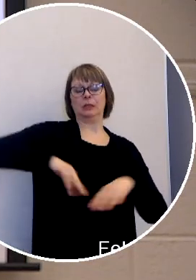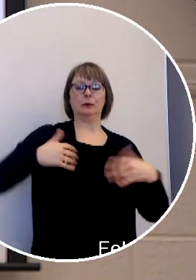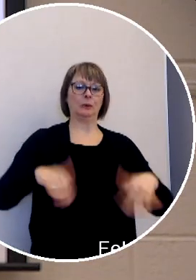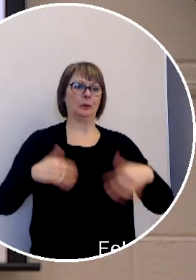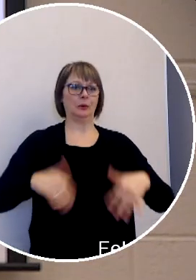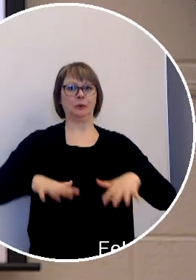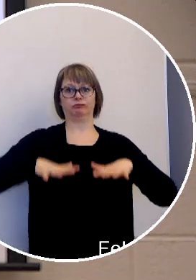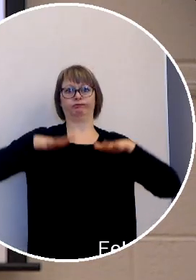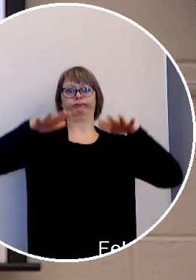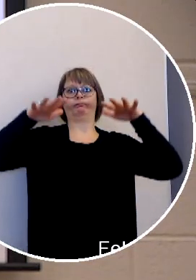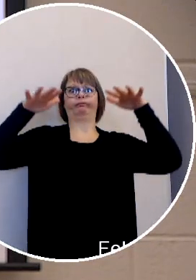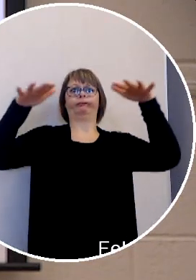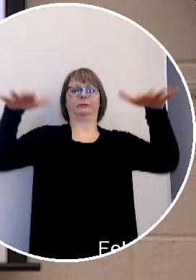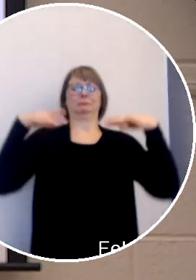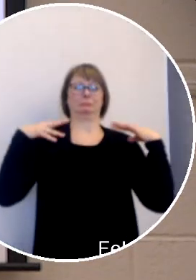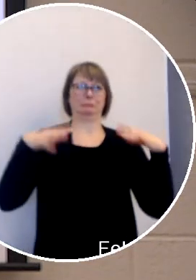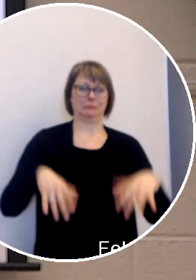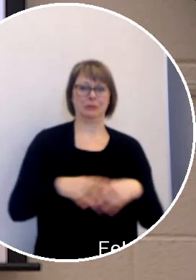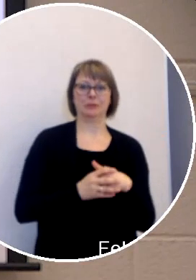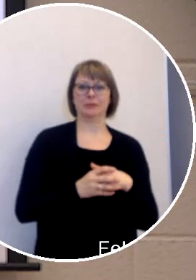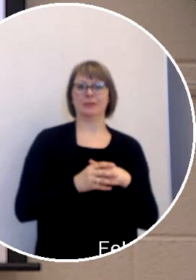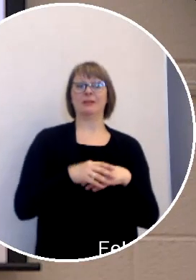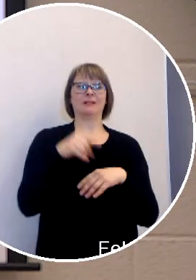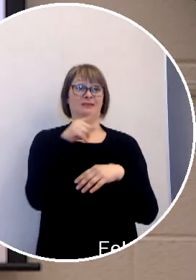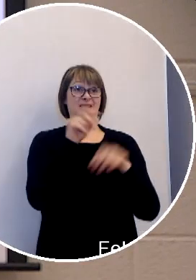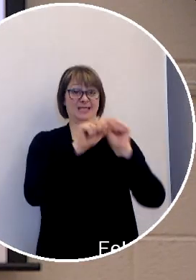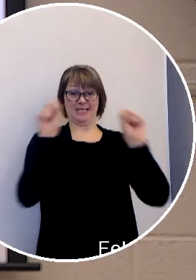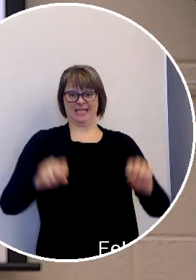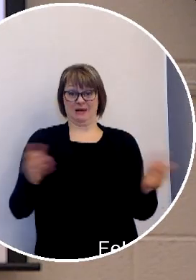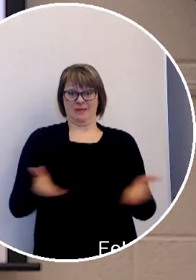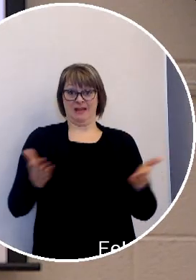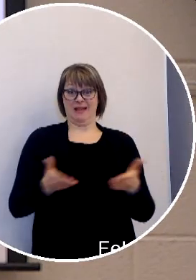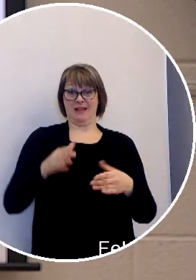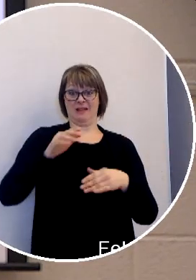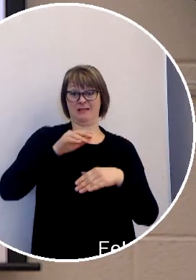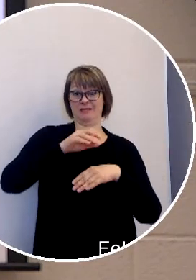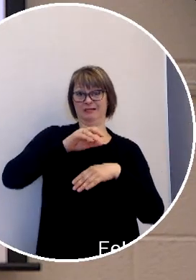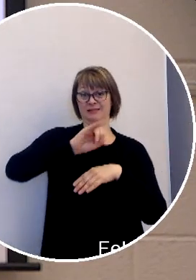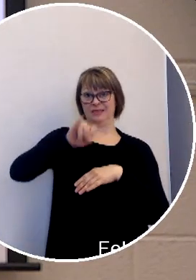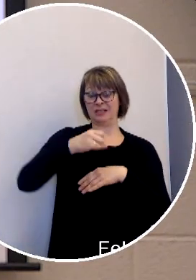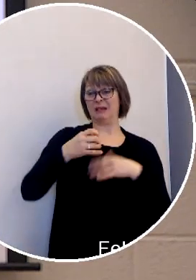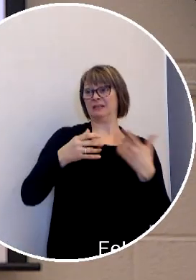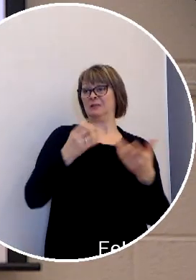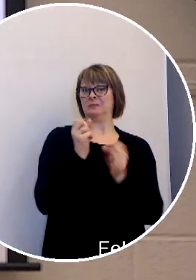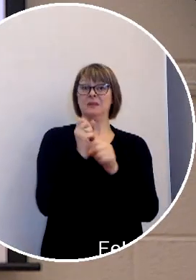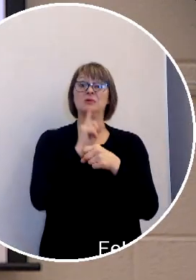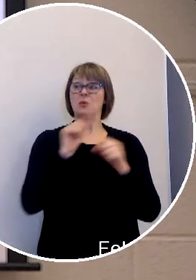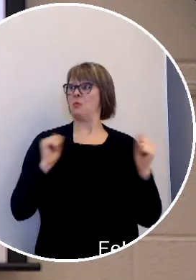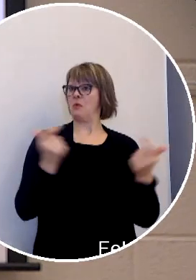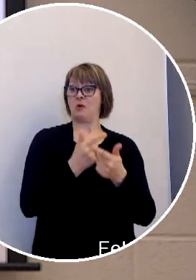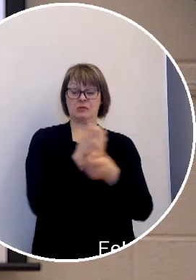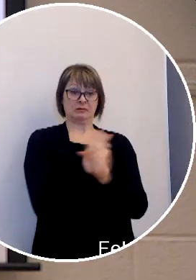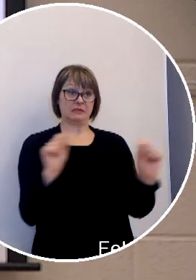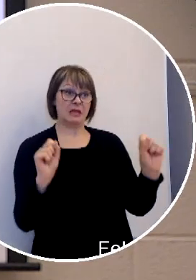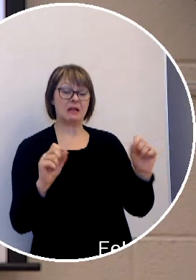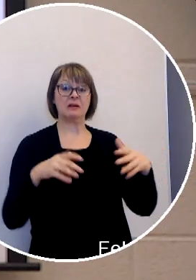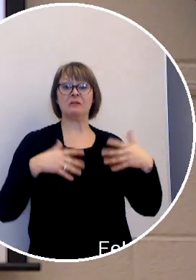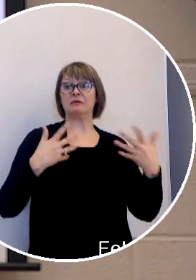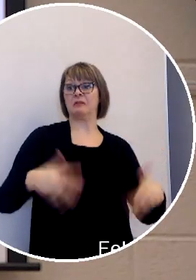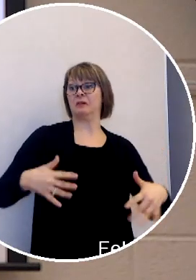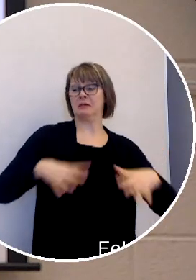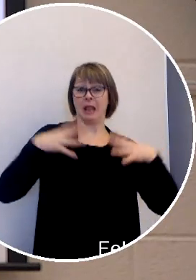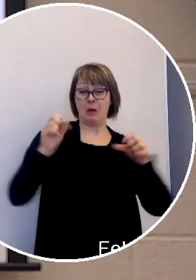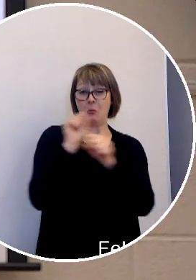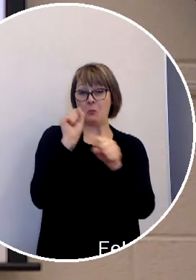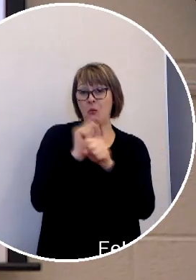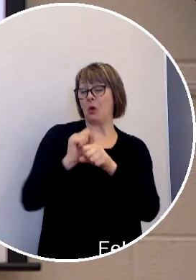days. It certainly, a system our size, and to be able to react and do what we've got to do to make sure everyone is safe, and so it takes a lot of work, and it takes